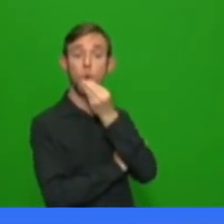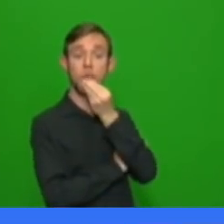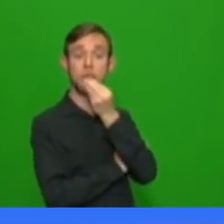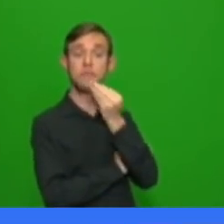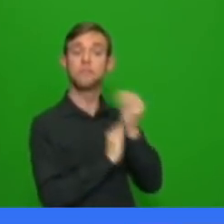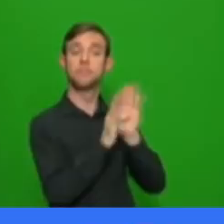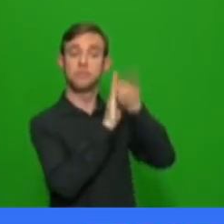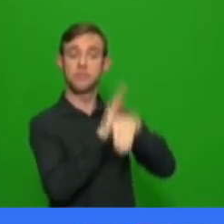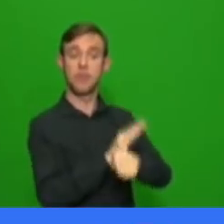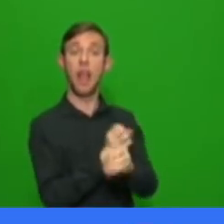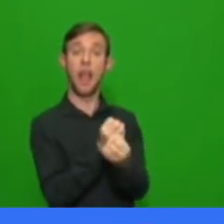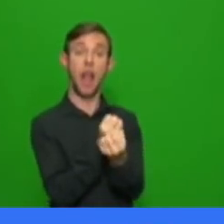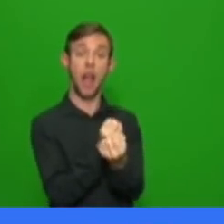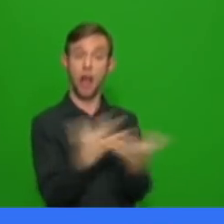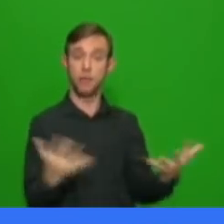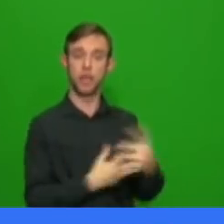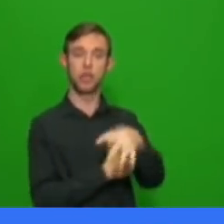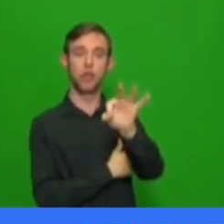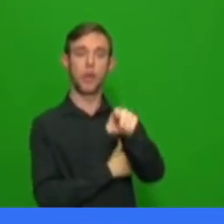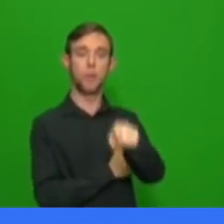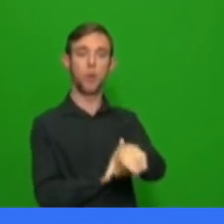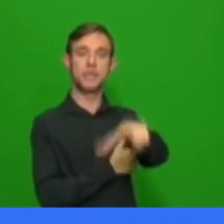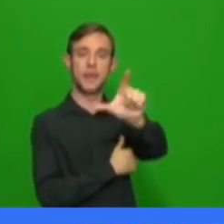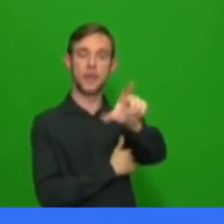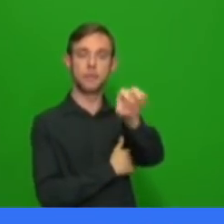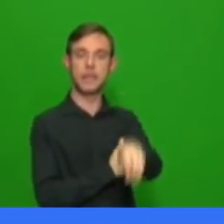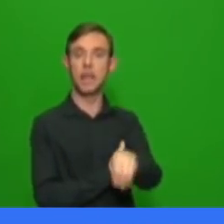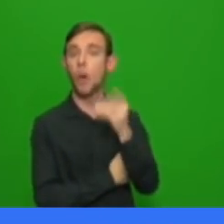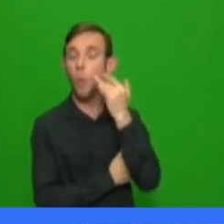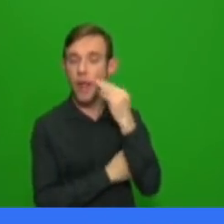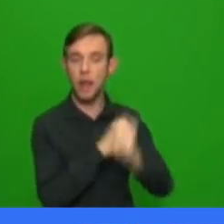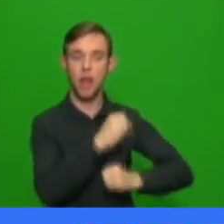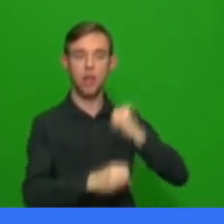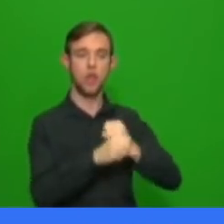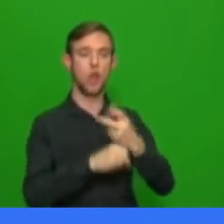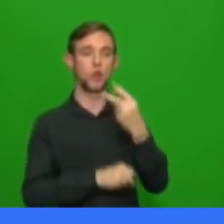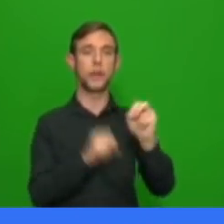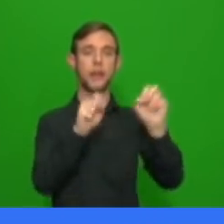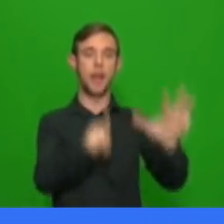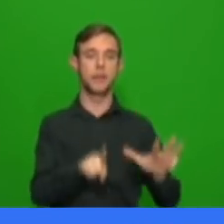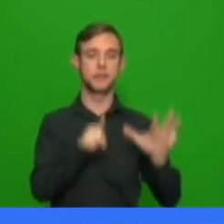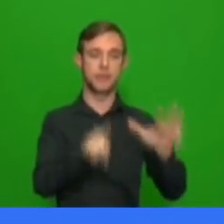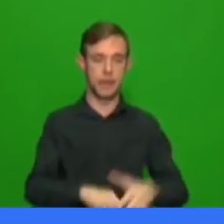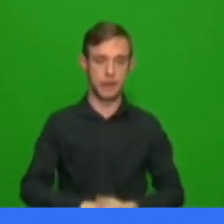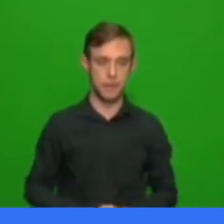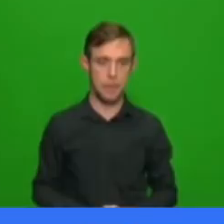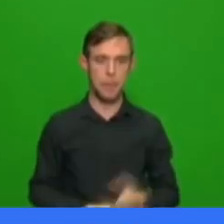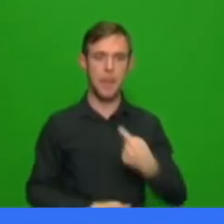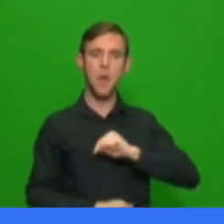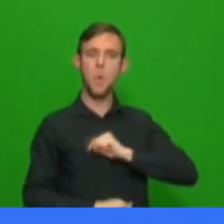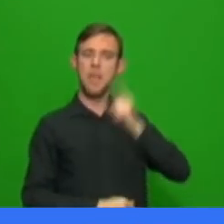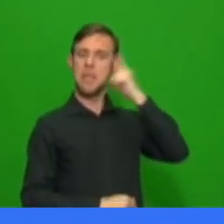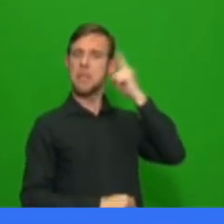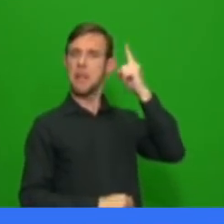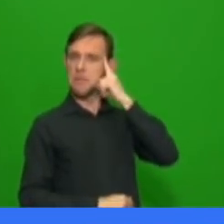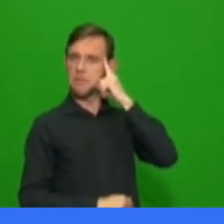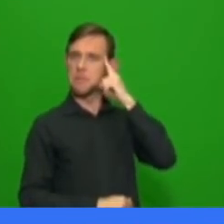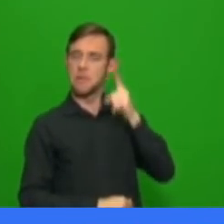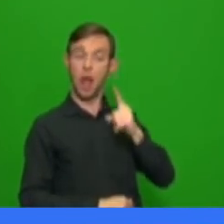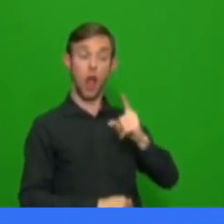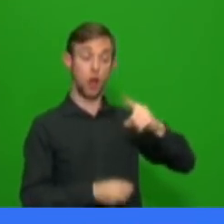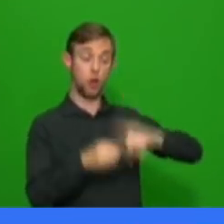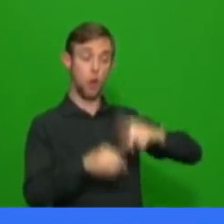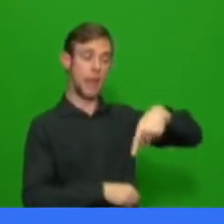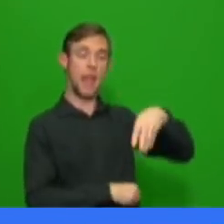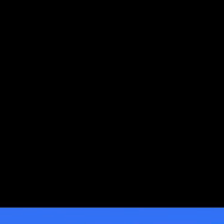average 3.7% in 2019. The assumptions for Brent crude oil in the QPM